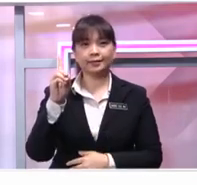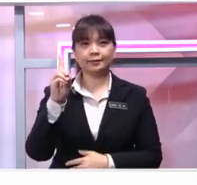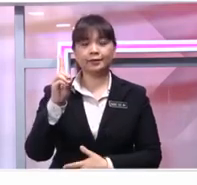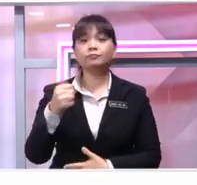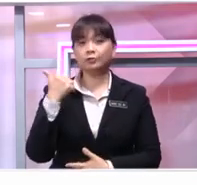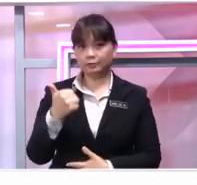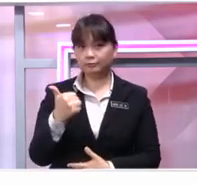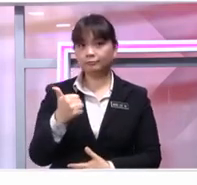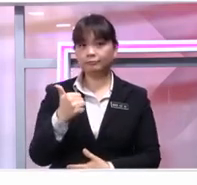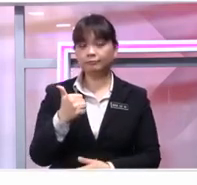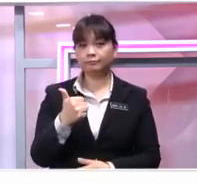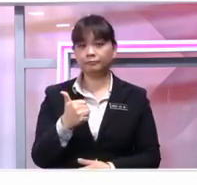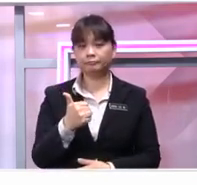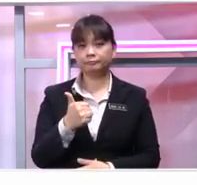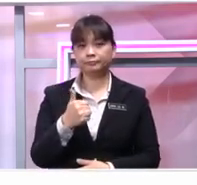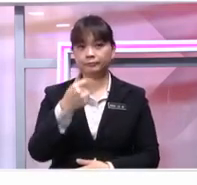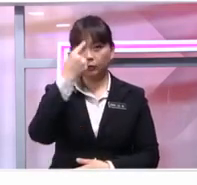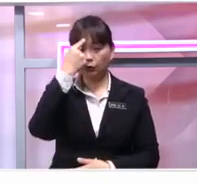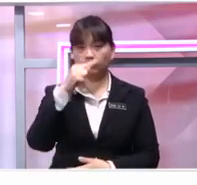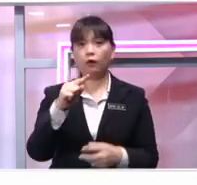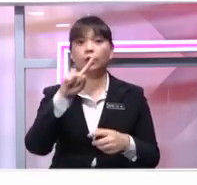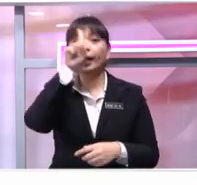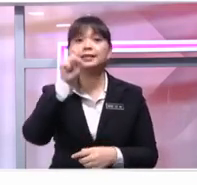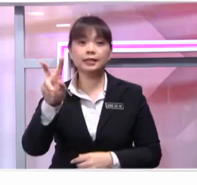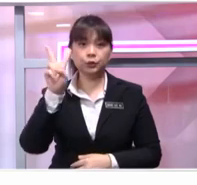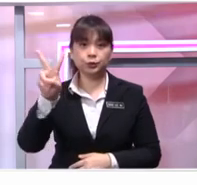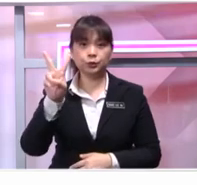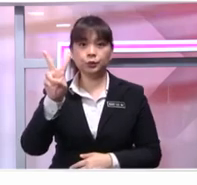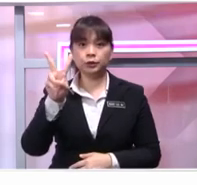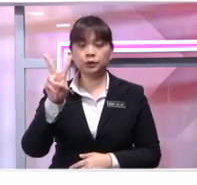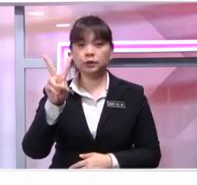Good. For question two?